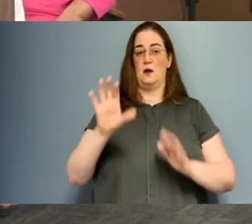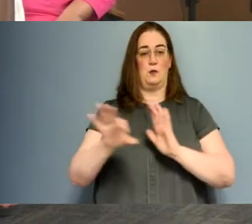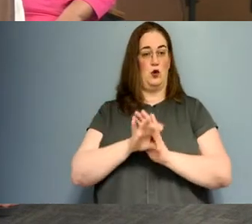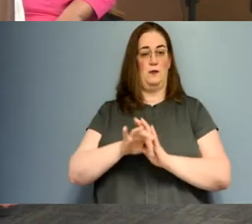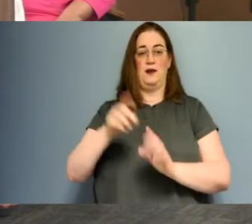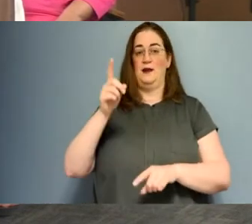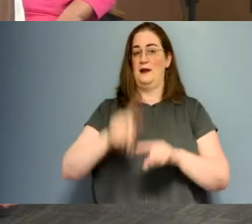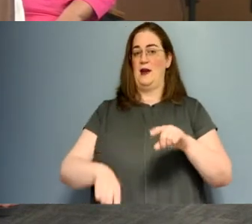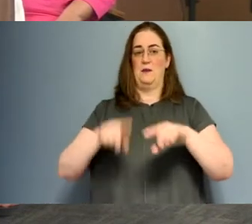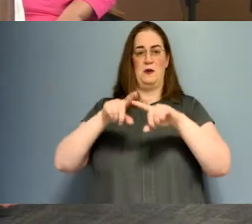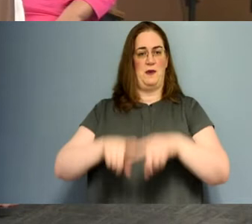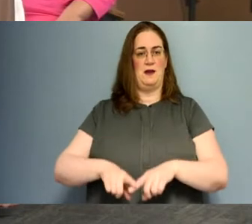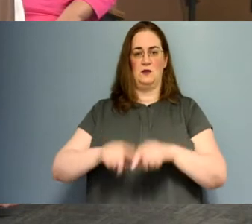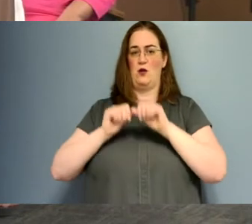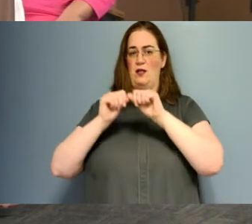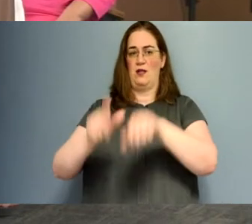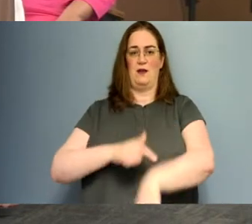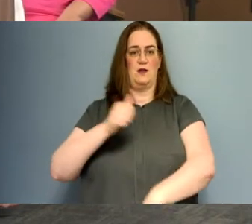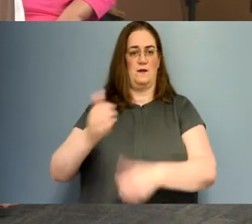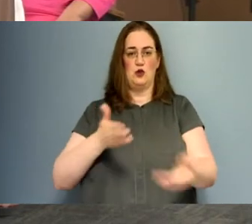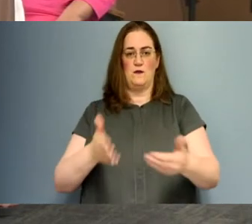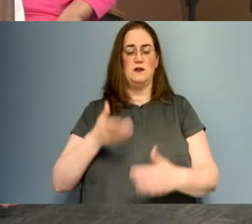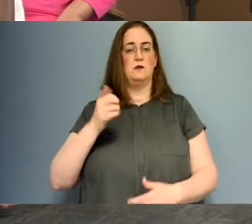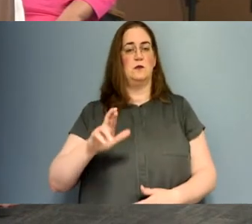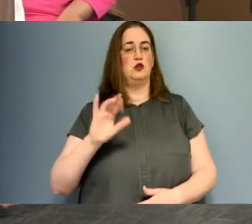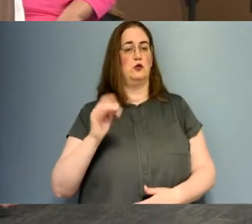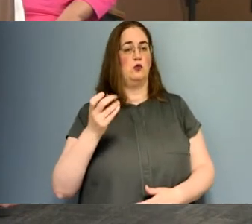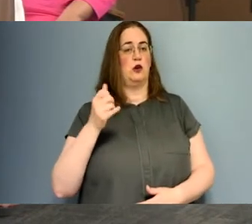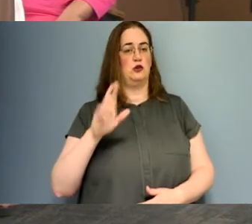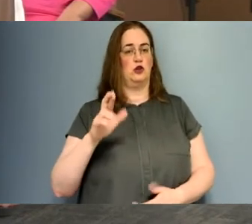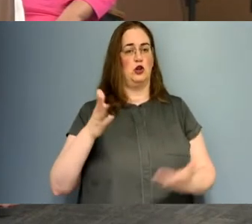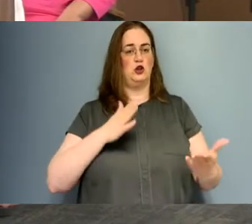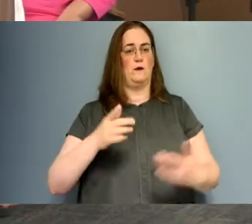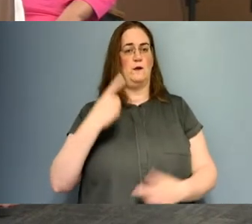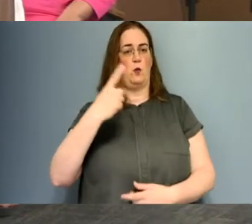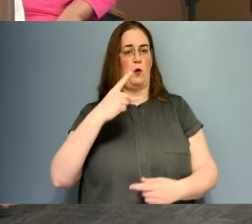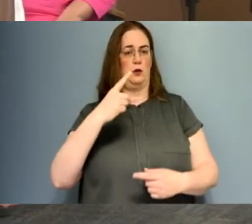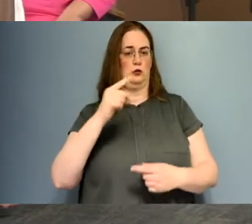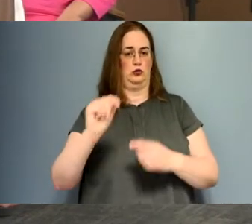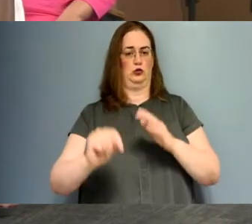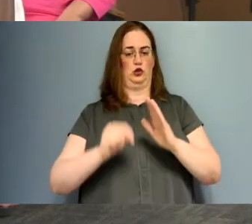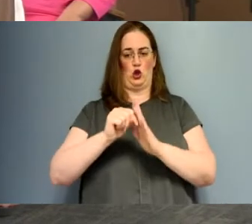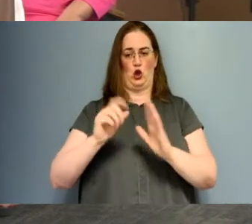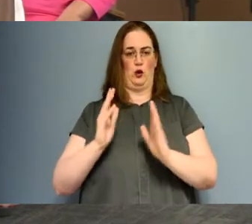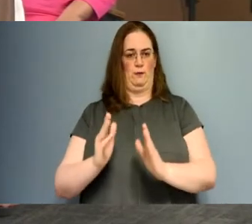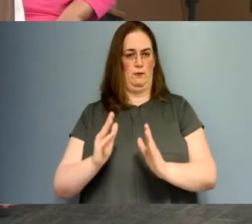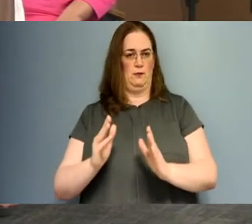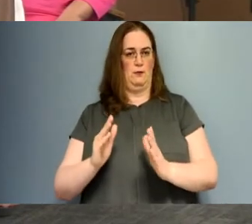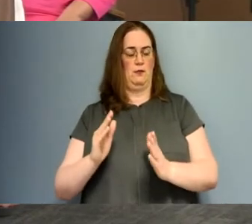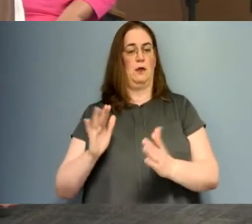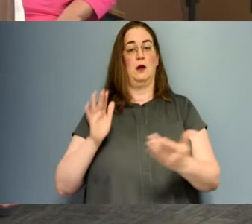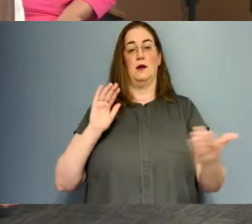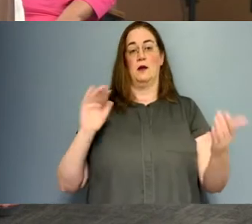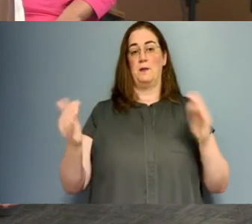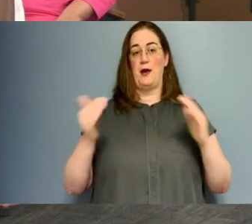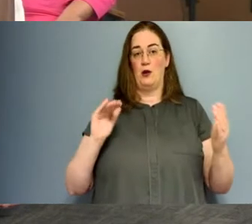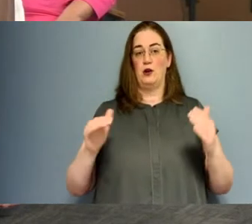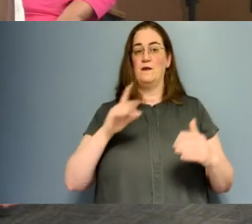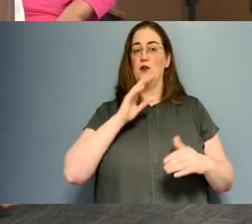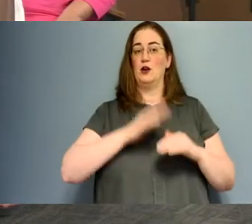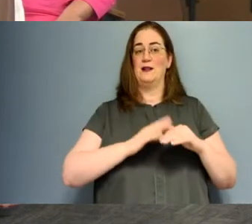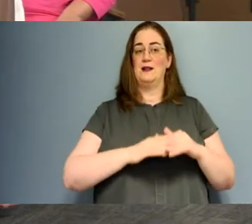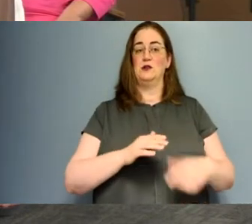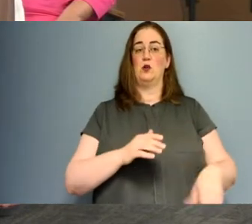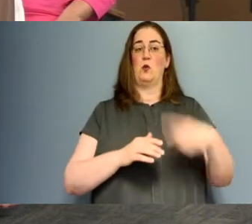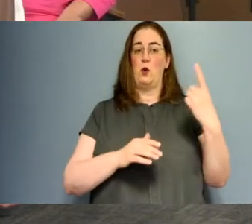be based on length of service. Mr. Breitinger has served one term. Comparatively, there is at least